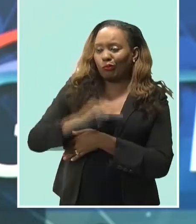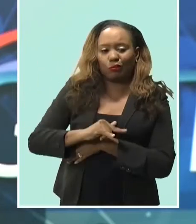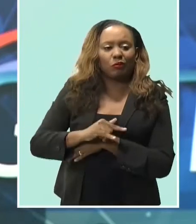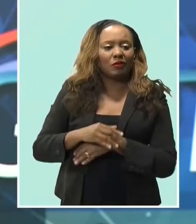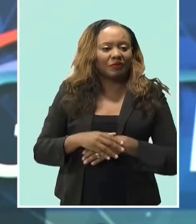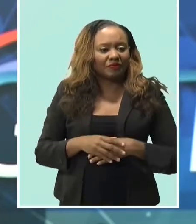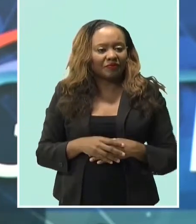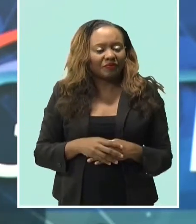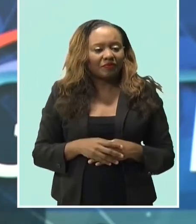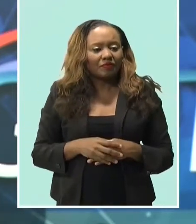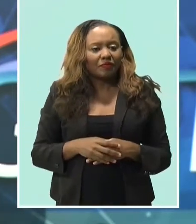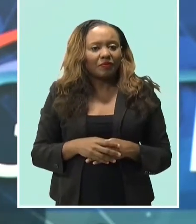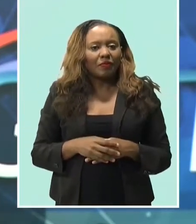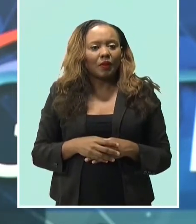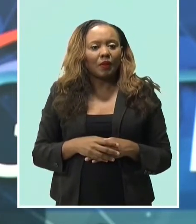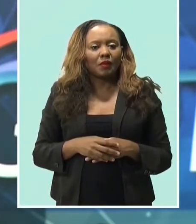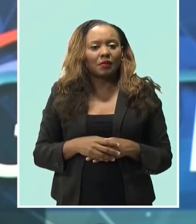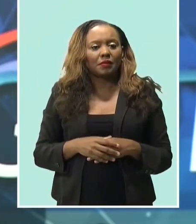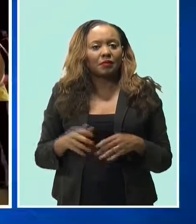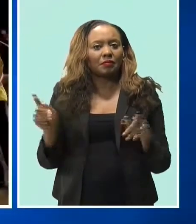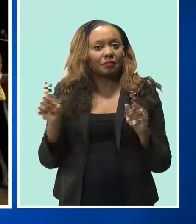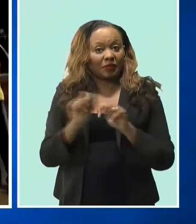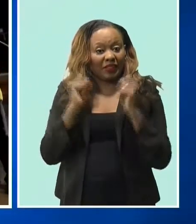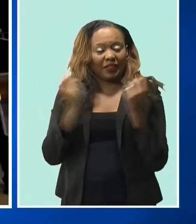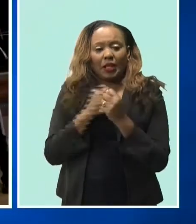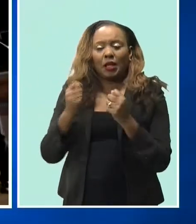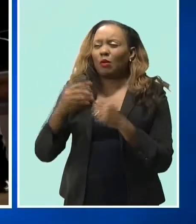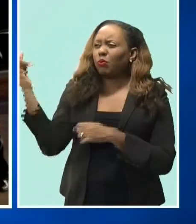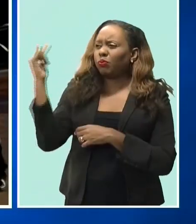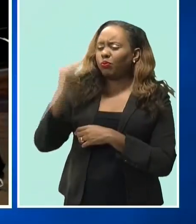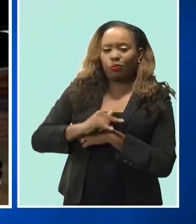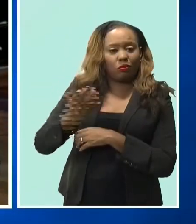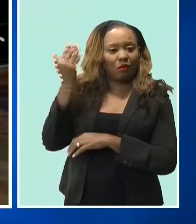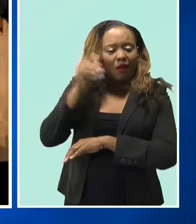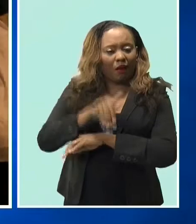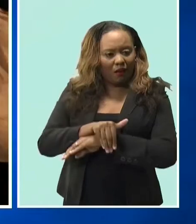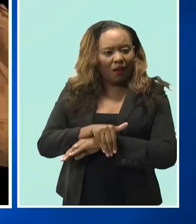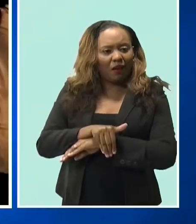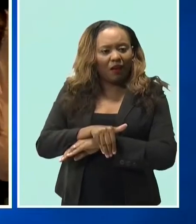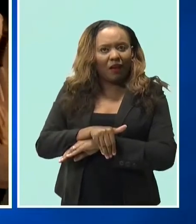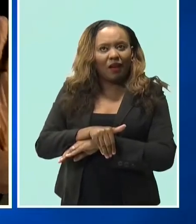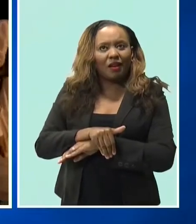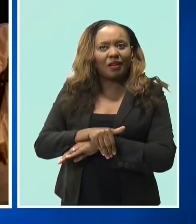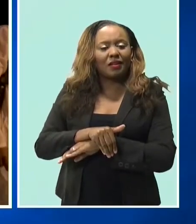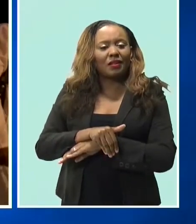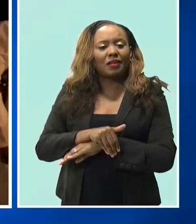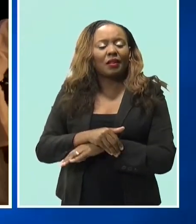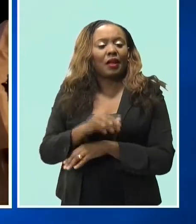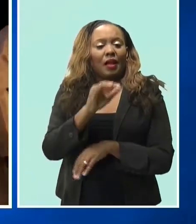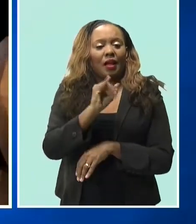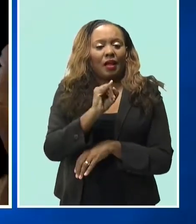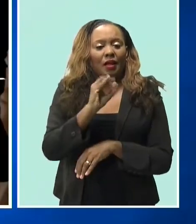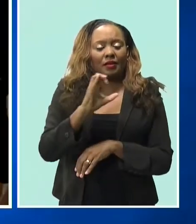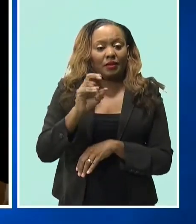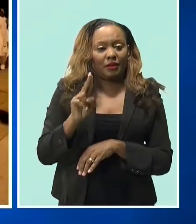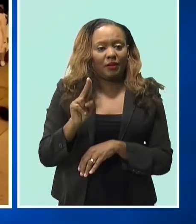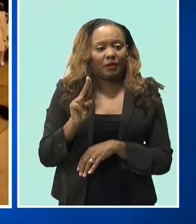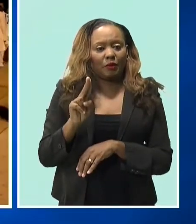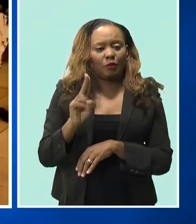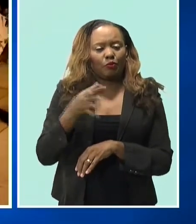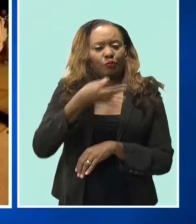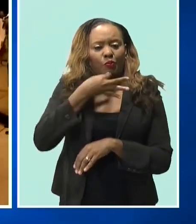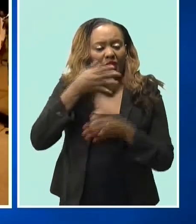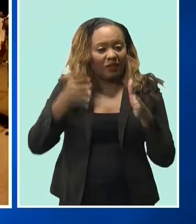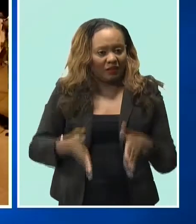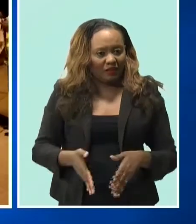report. The team, which arrived at the Grantley Adams International Airport, is made up of intensive care specialists.